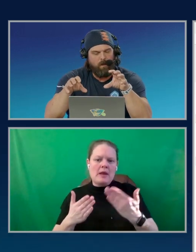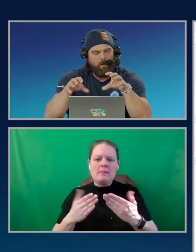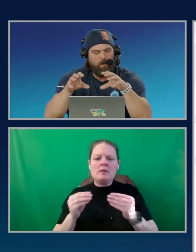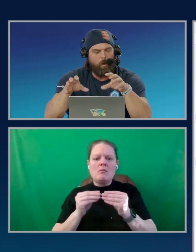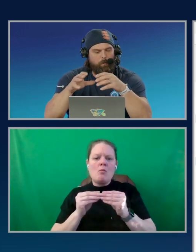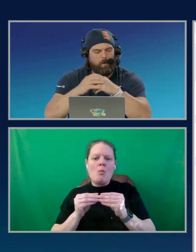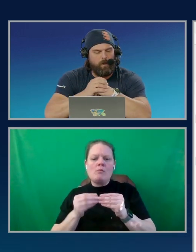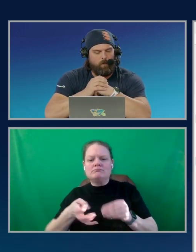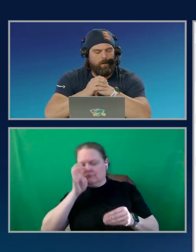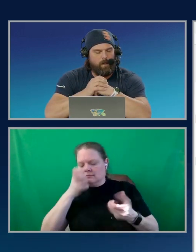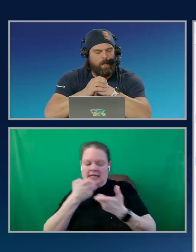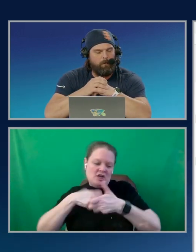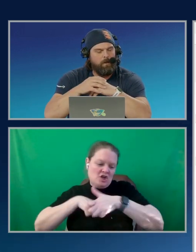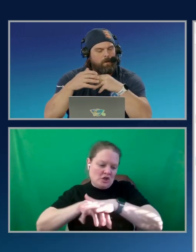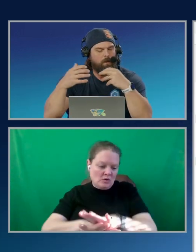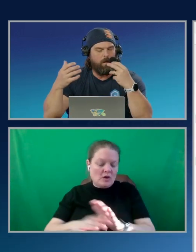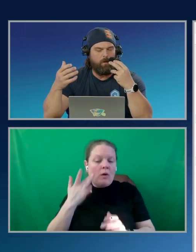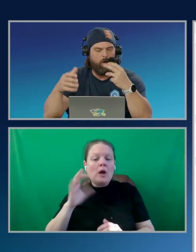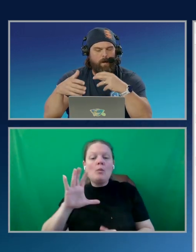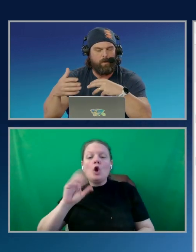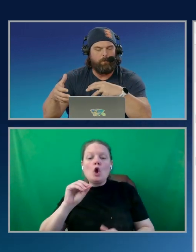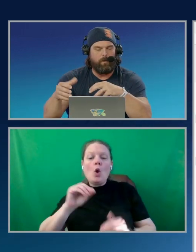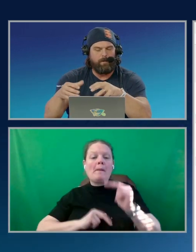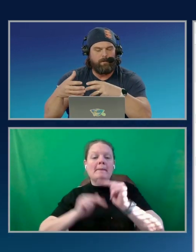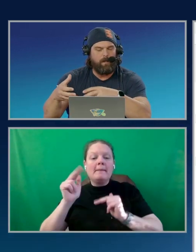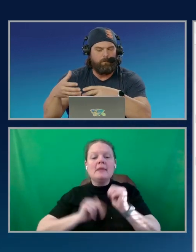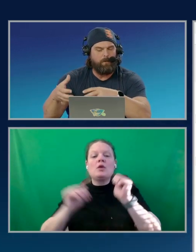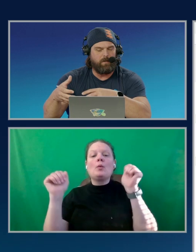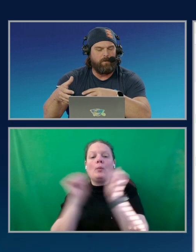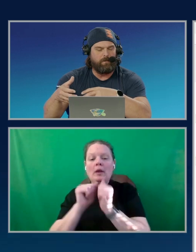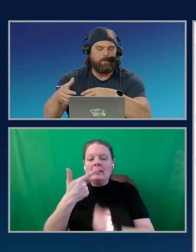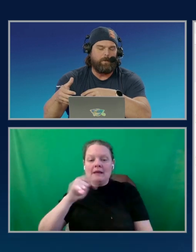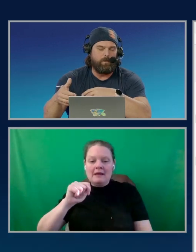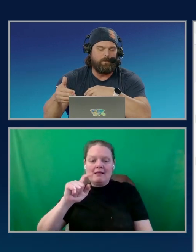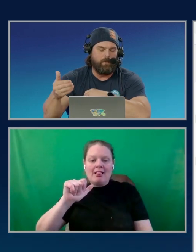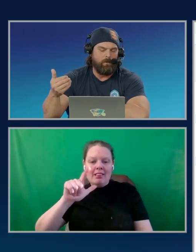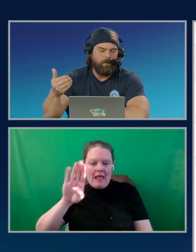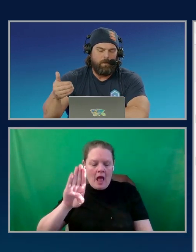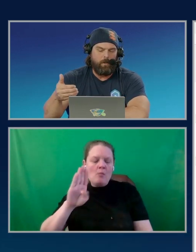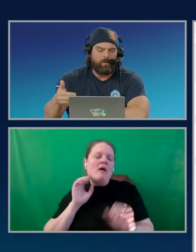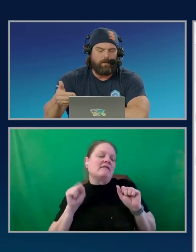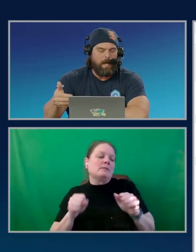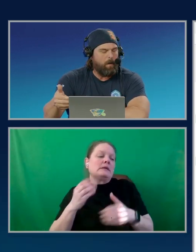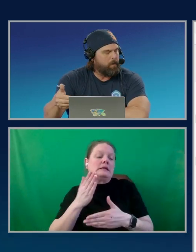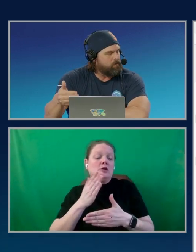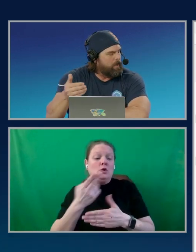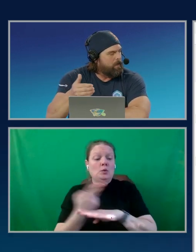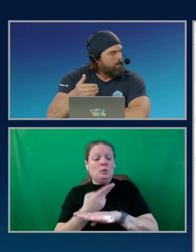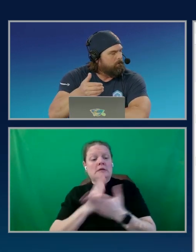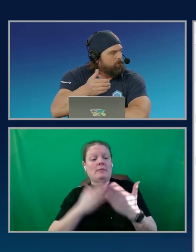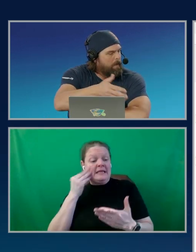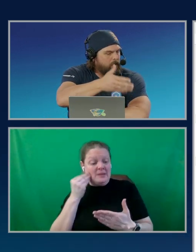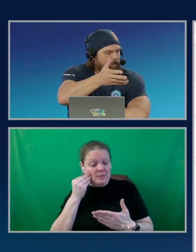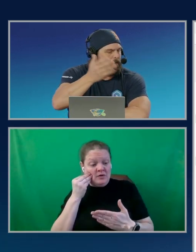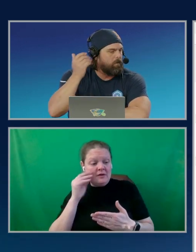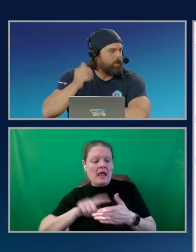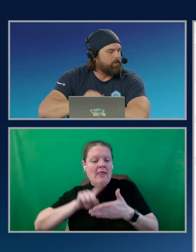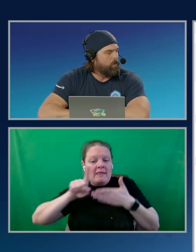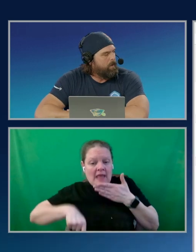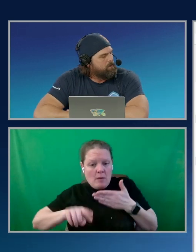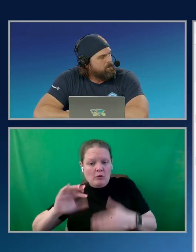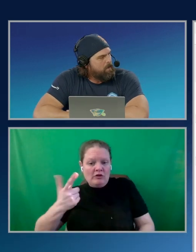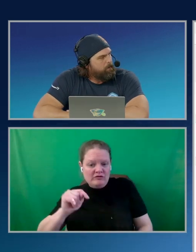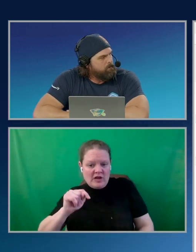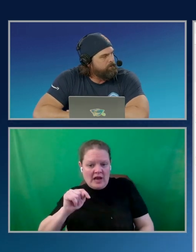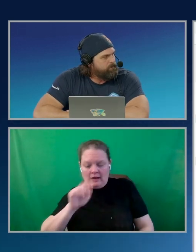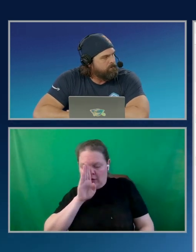are co-building with GitLab. We'll have the ability to take maybe some of these experience and take the output of chat and maybe directly create a